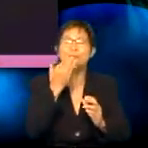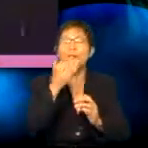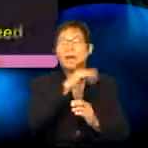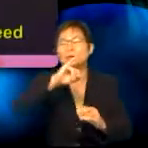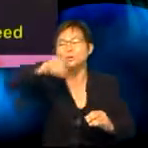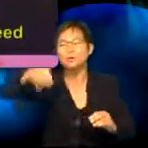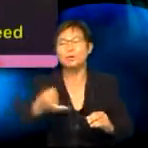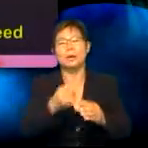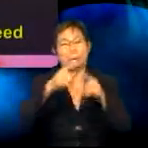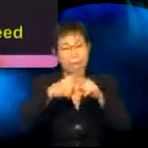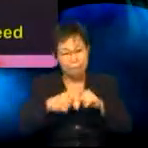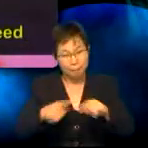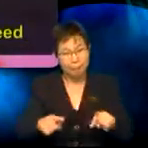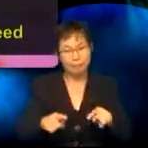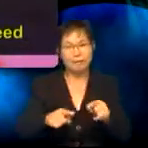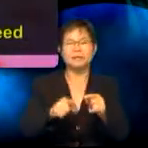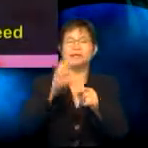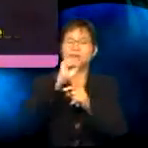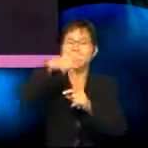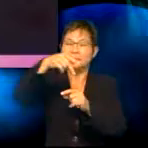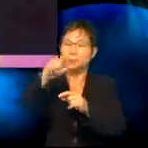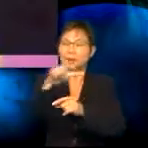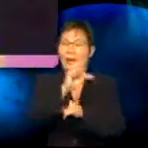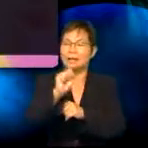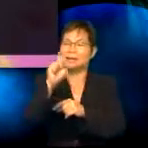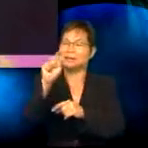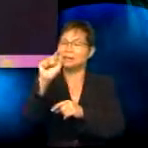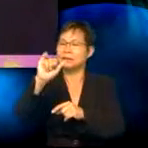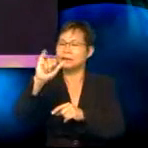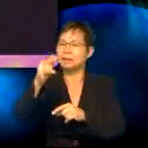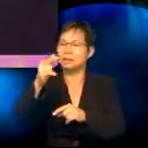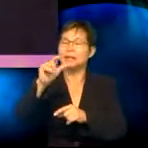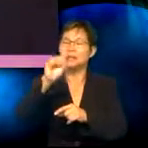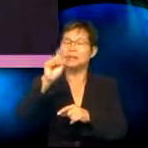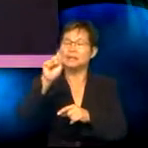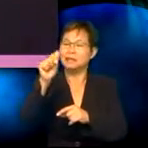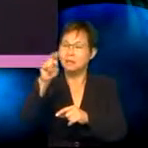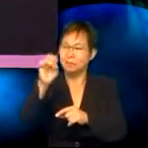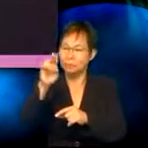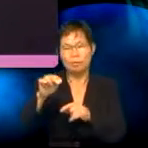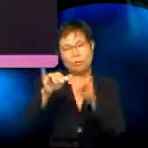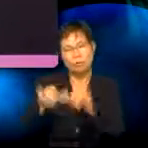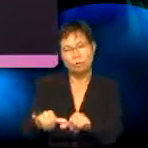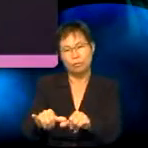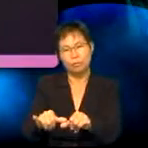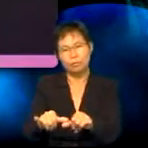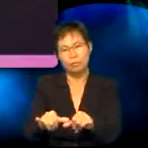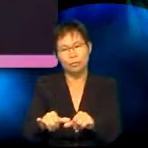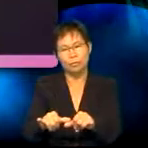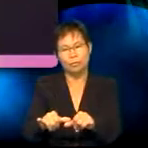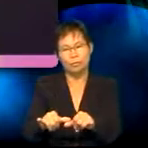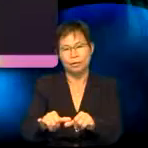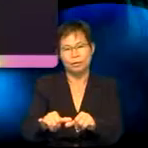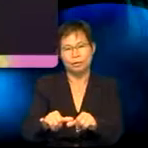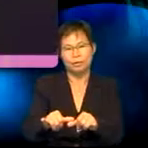juicy. However, the sepals and the stamen remain and yum, I